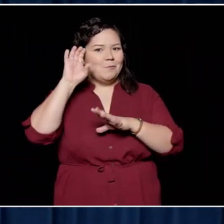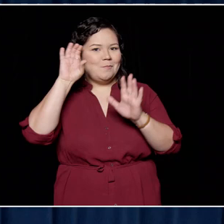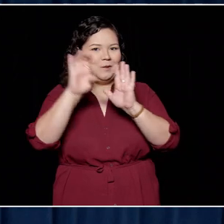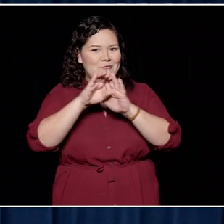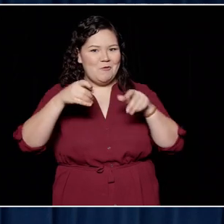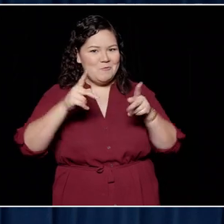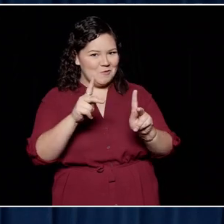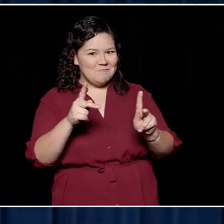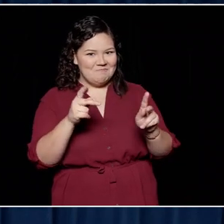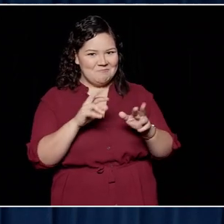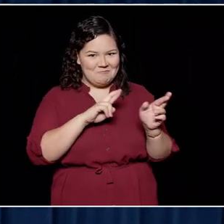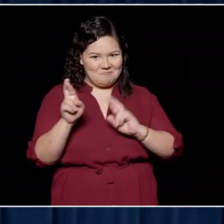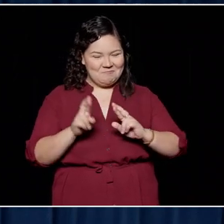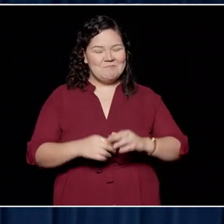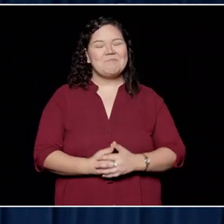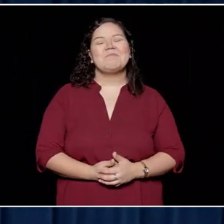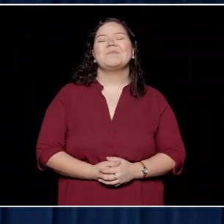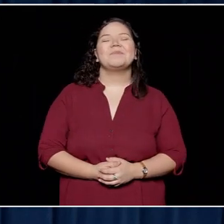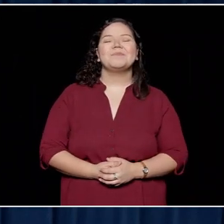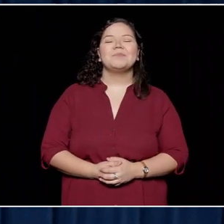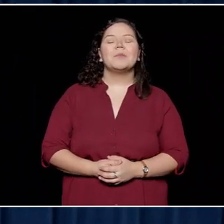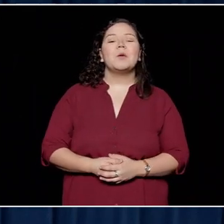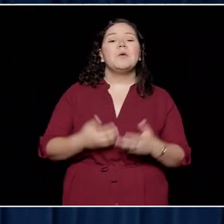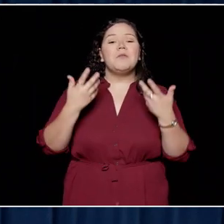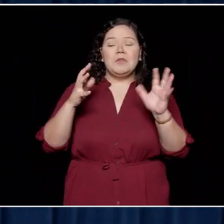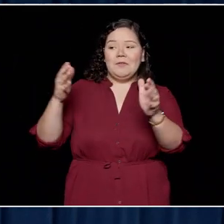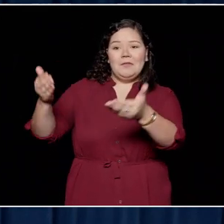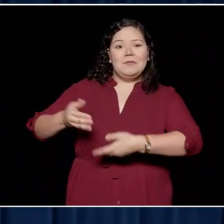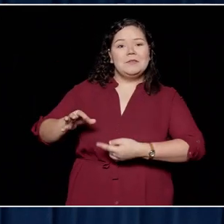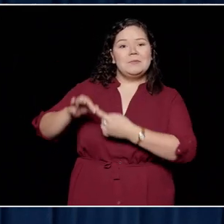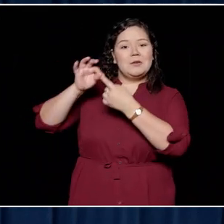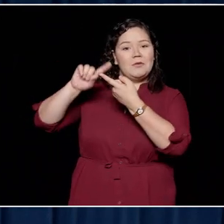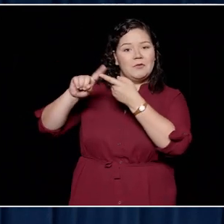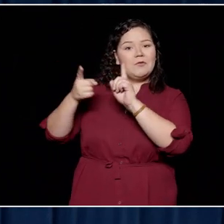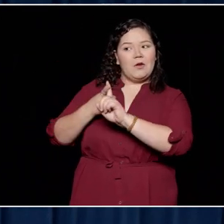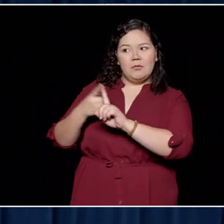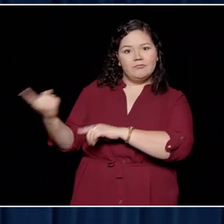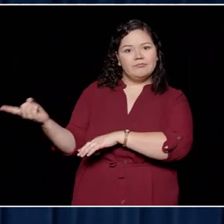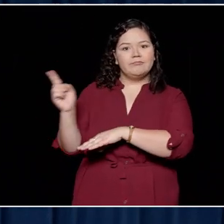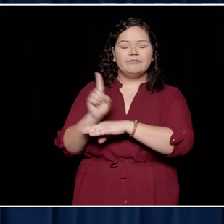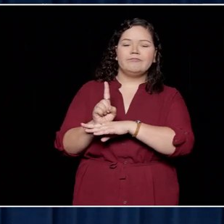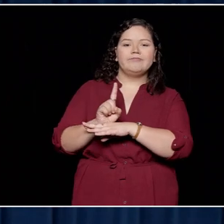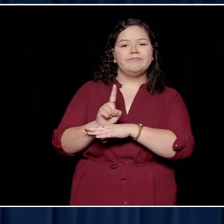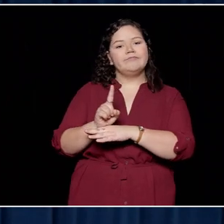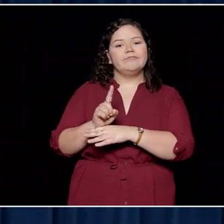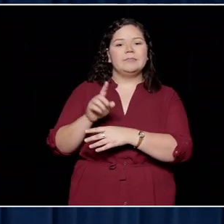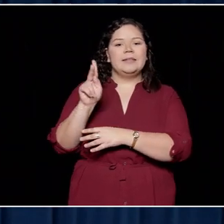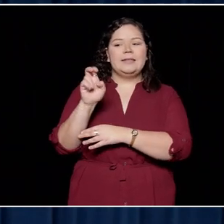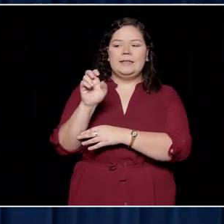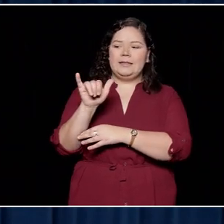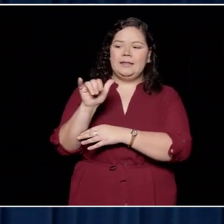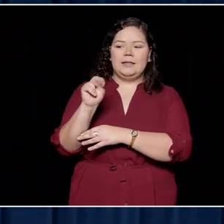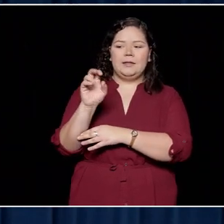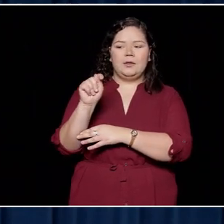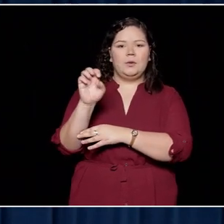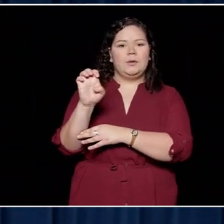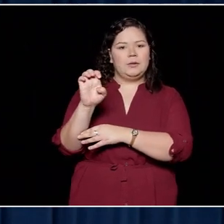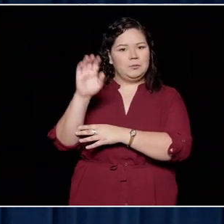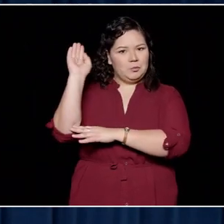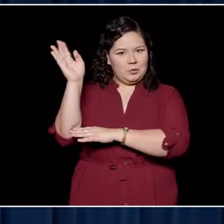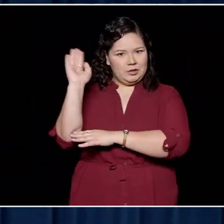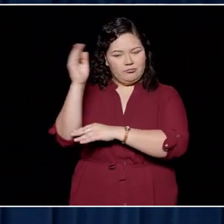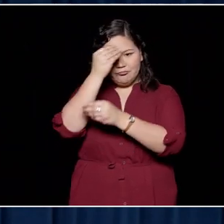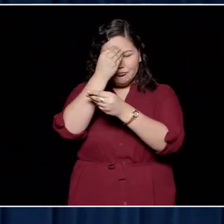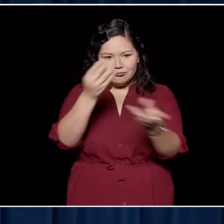has planned. We've invited a special friend of UBC to give our keynote address to the class, and